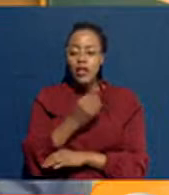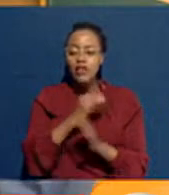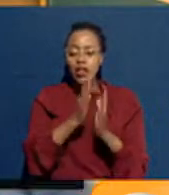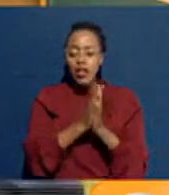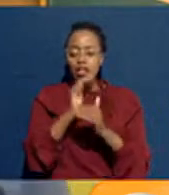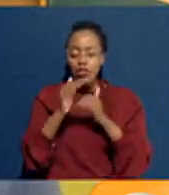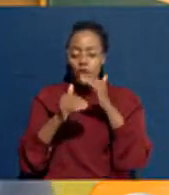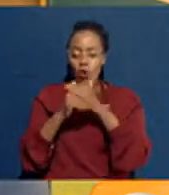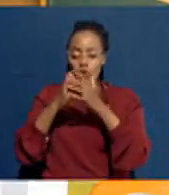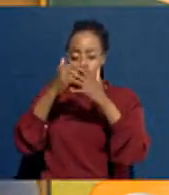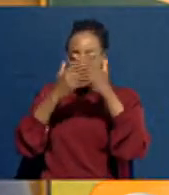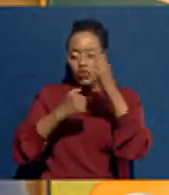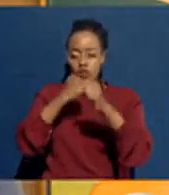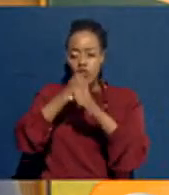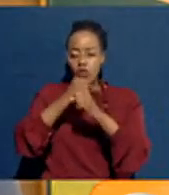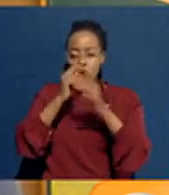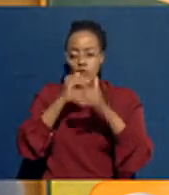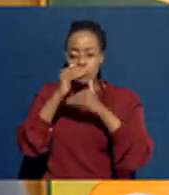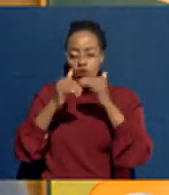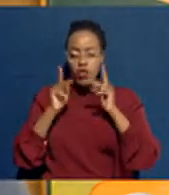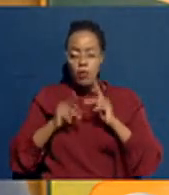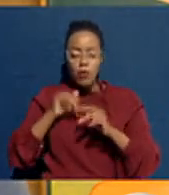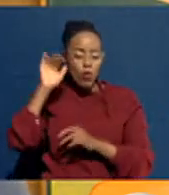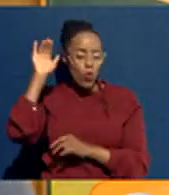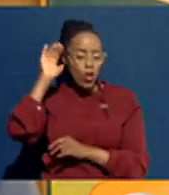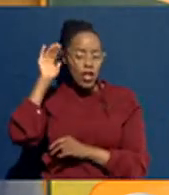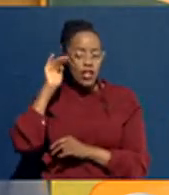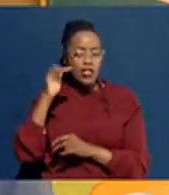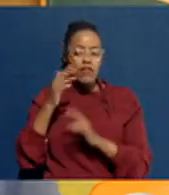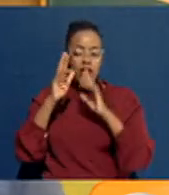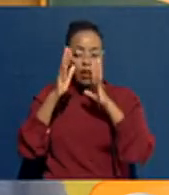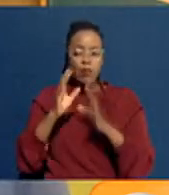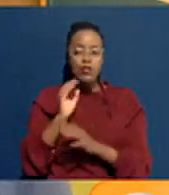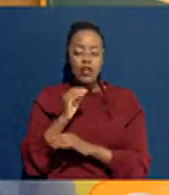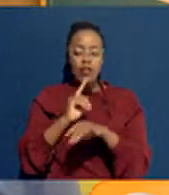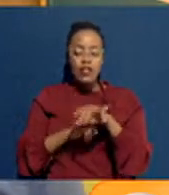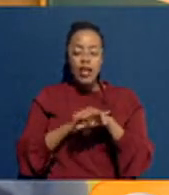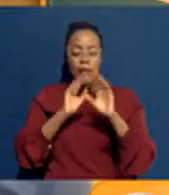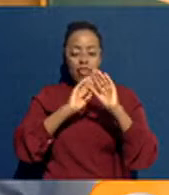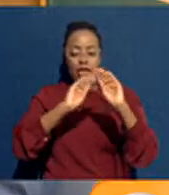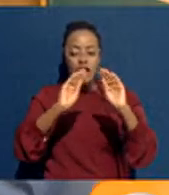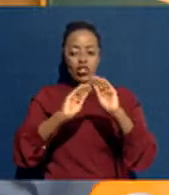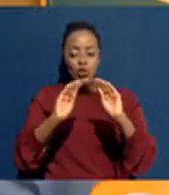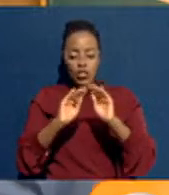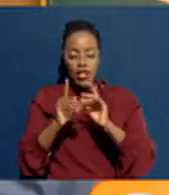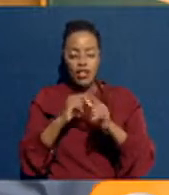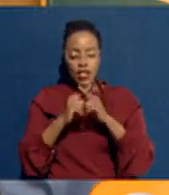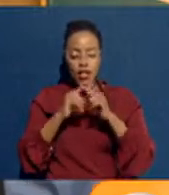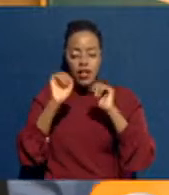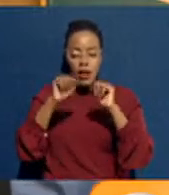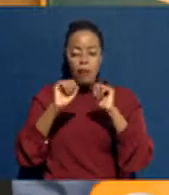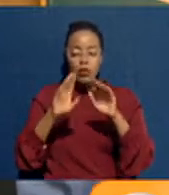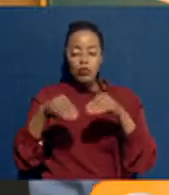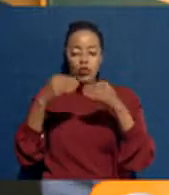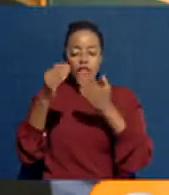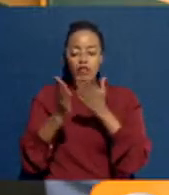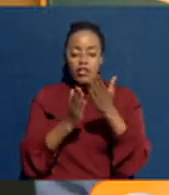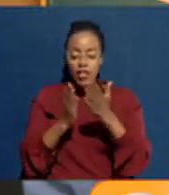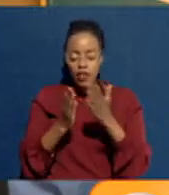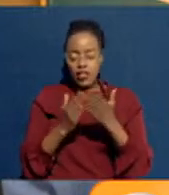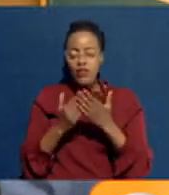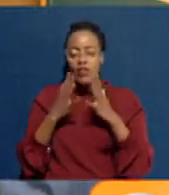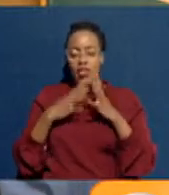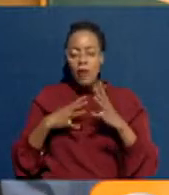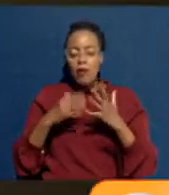yote tunafanya kwa sababu ya msikilizaji wetu. Wanahabari wetu wanapopewa mafunzo, basi wanaweza kuwahudumia wasikilizaji kwa